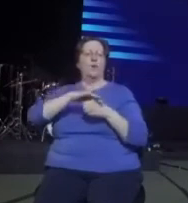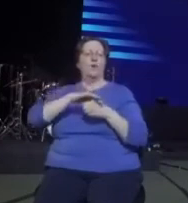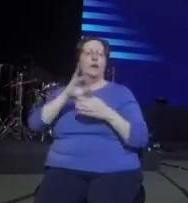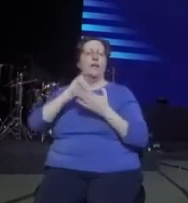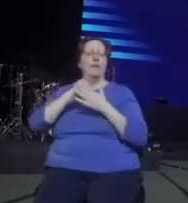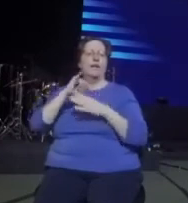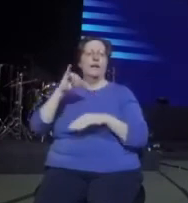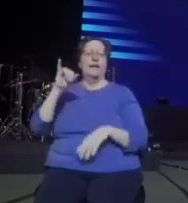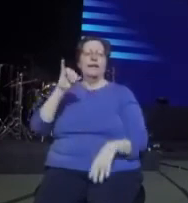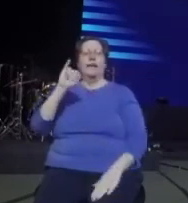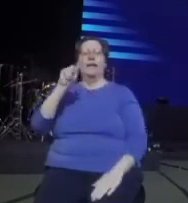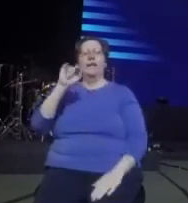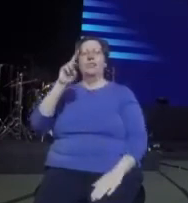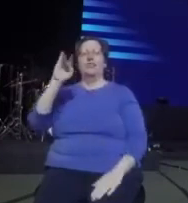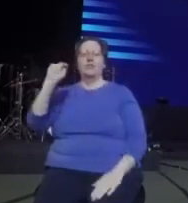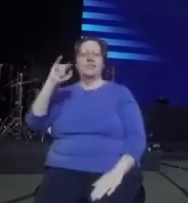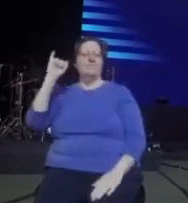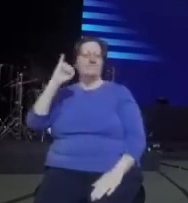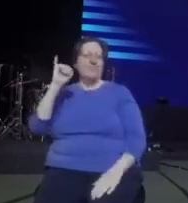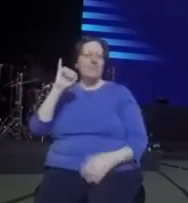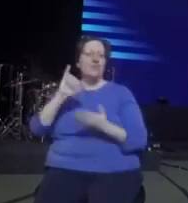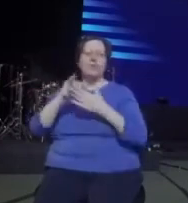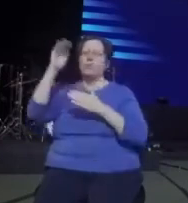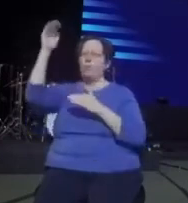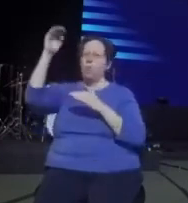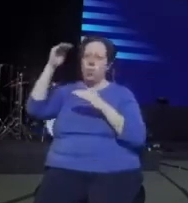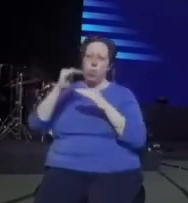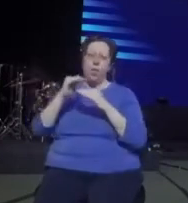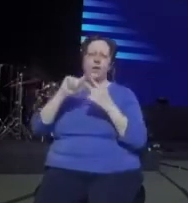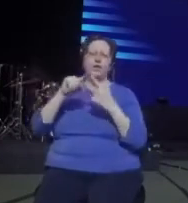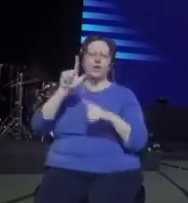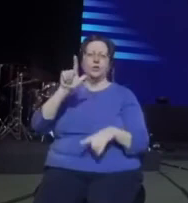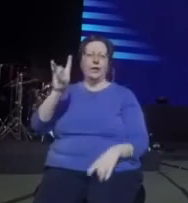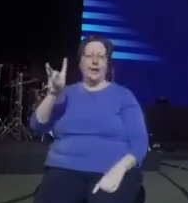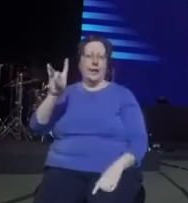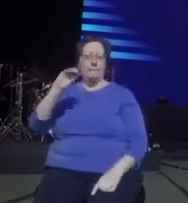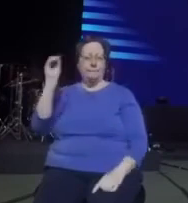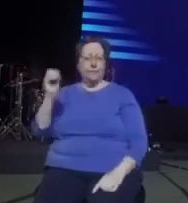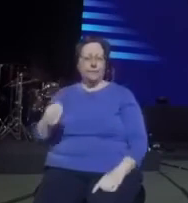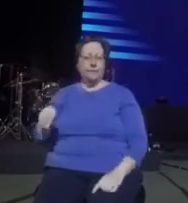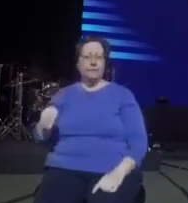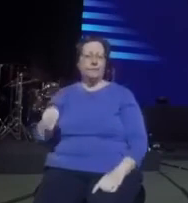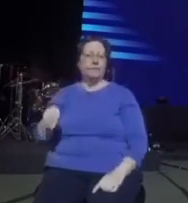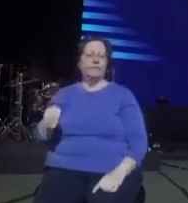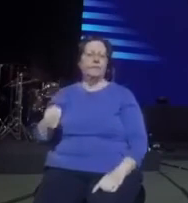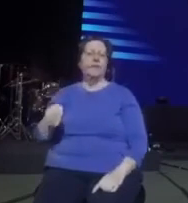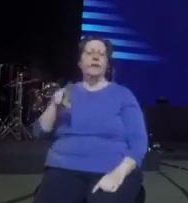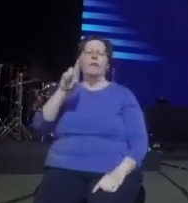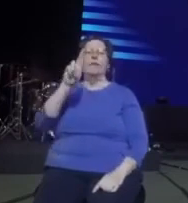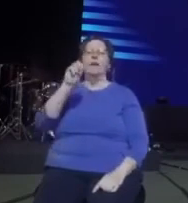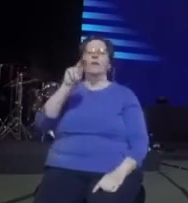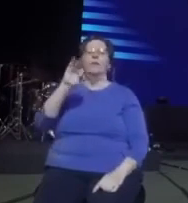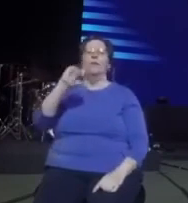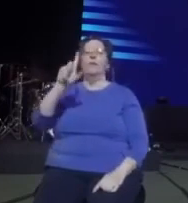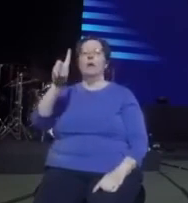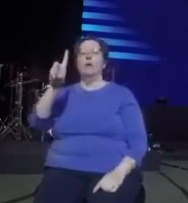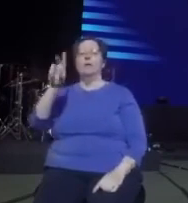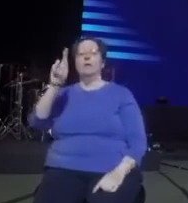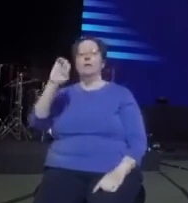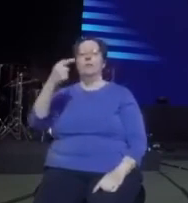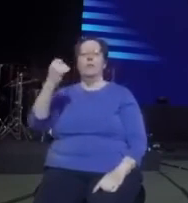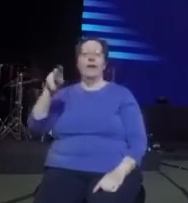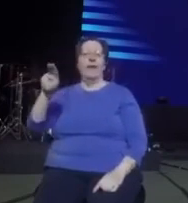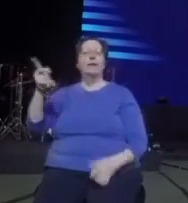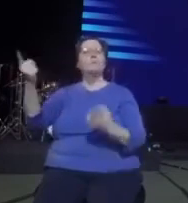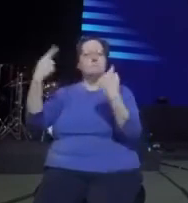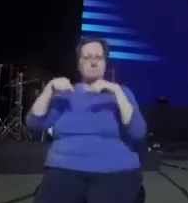20%. The whole world had economic cancer because of that. And then Ronald Reagan came in. Everybody hated his guts, but